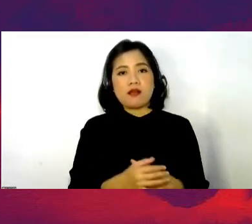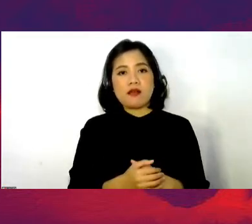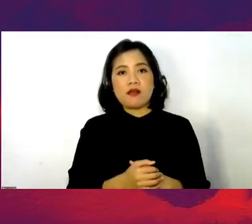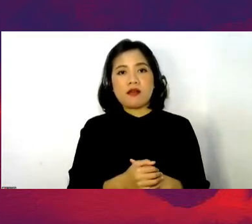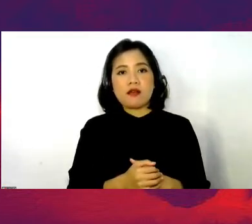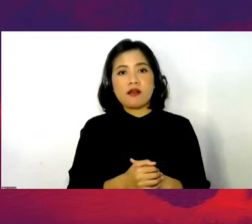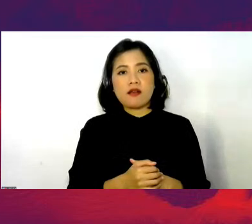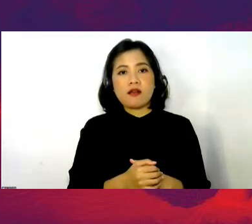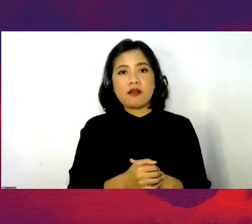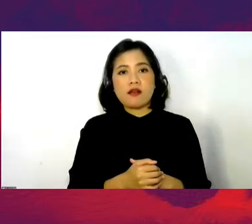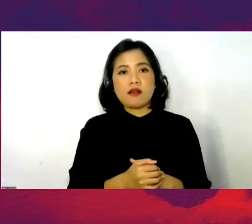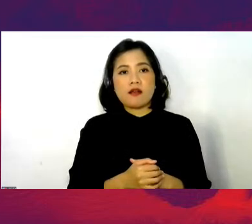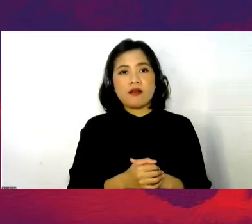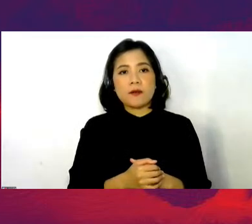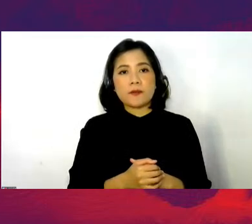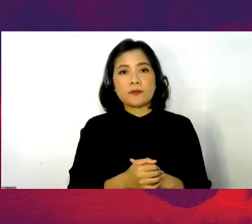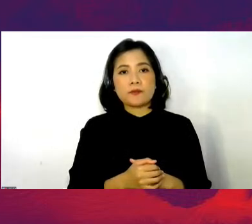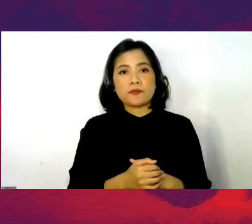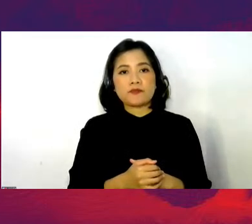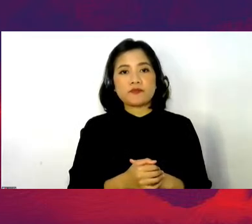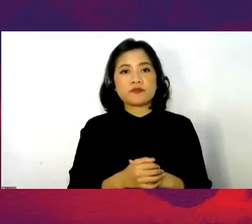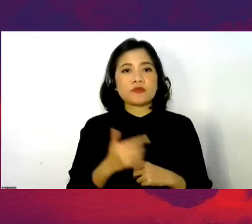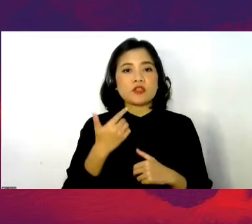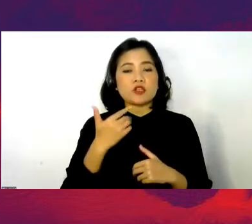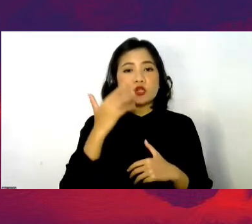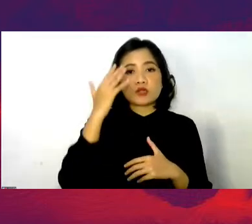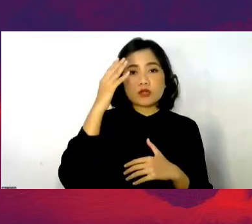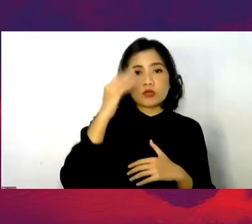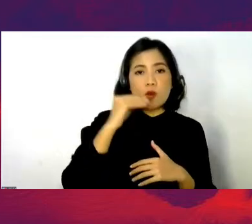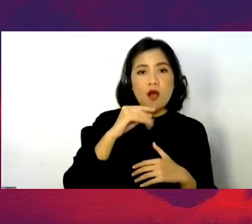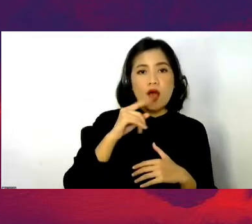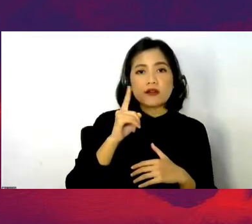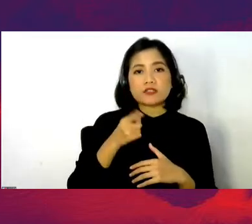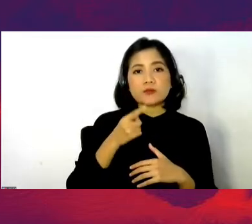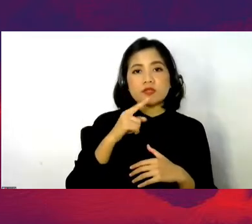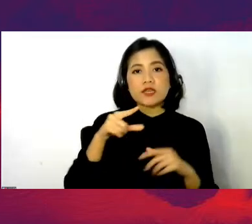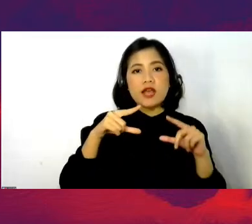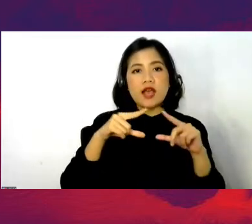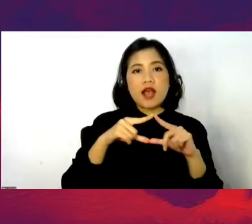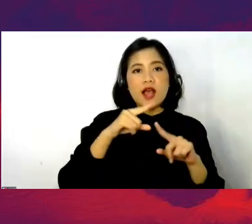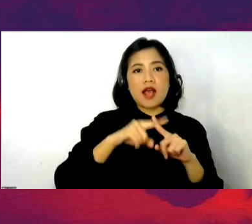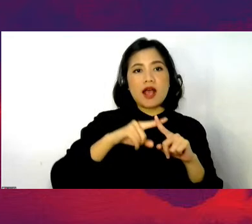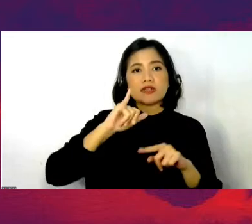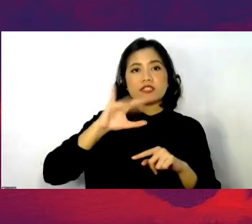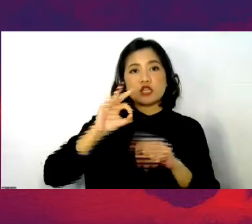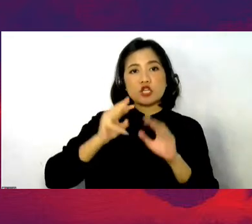deprivation vector, is 1/2. Half the people are poor because you